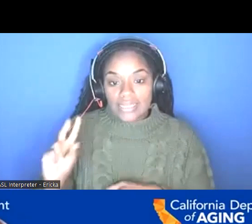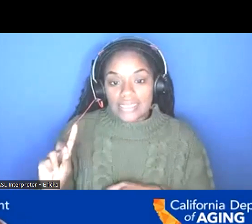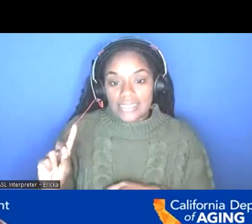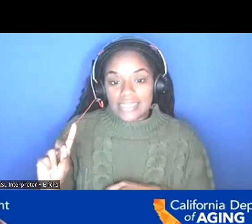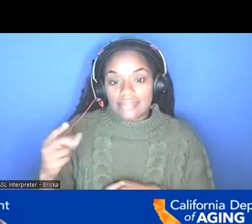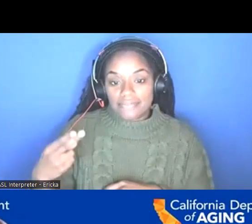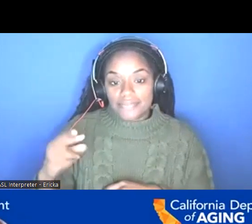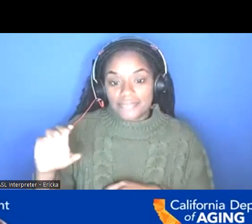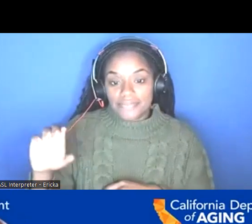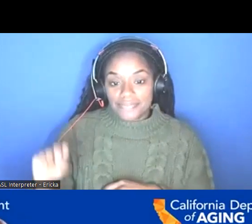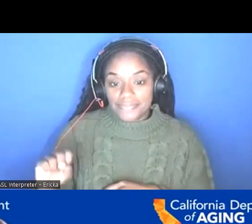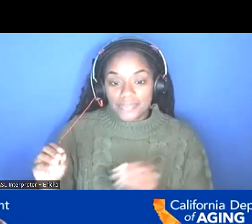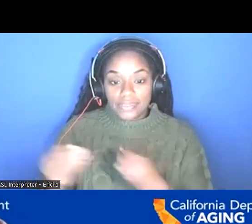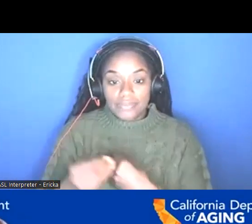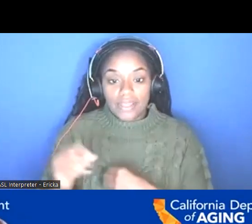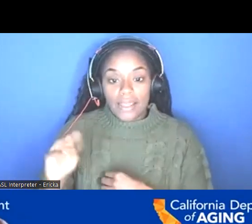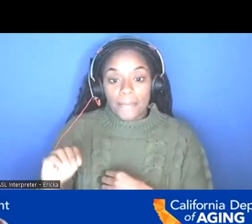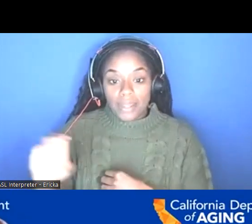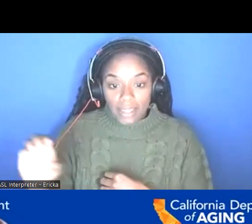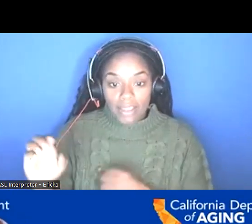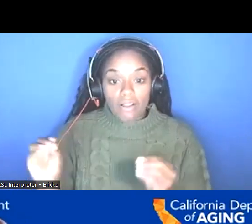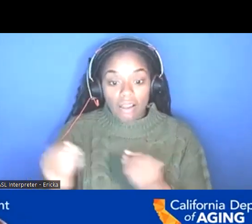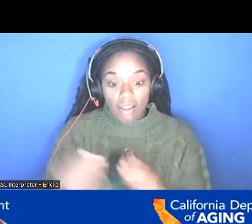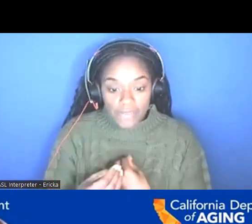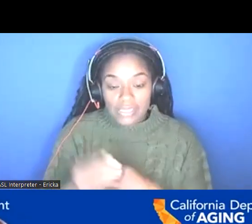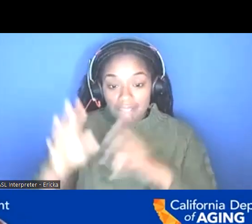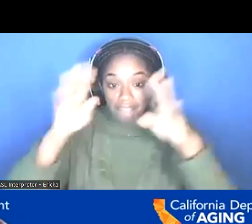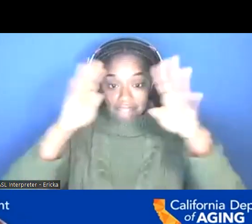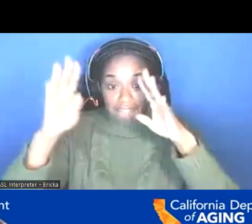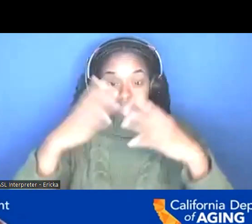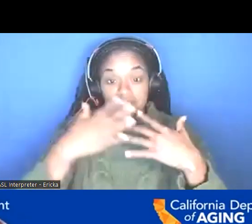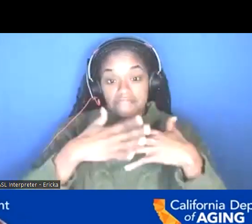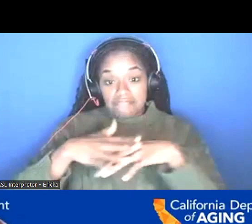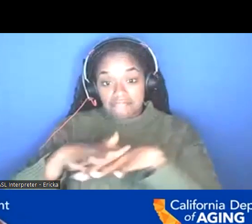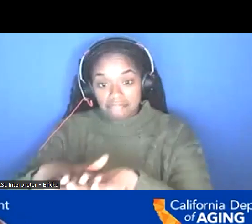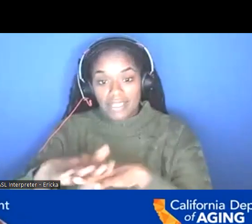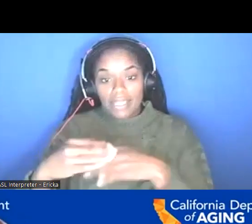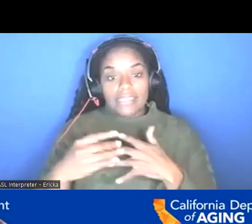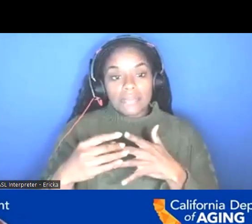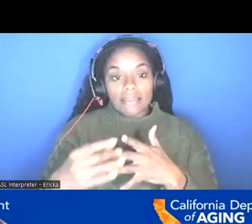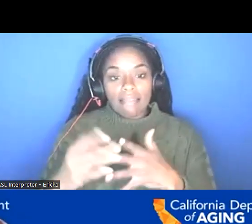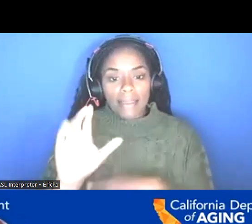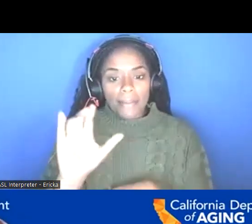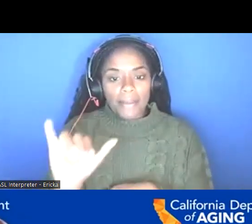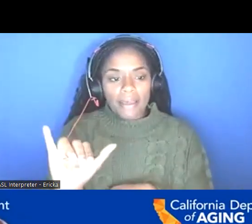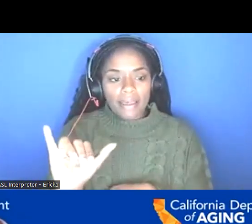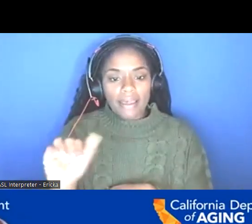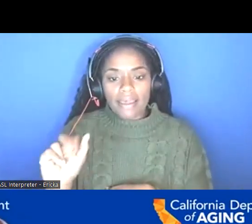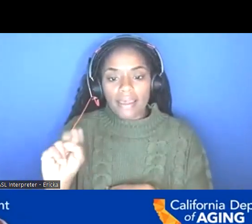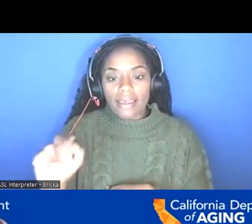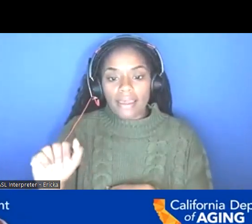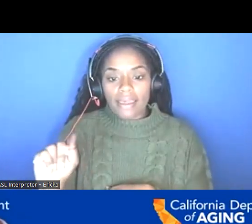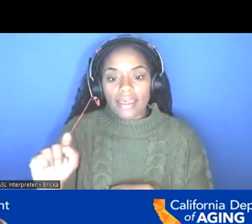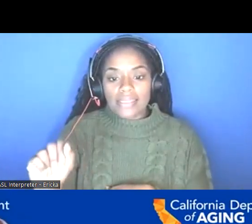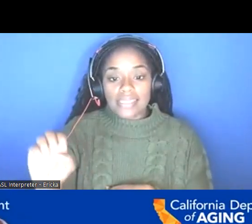Office of Medicare Innovation and Integration, which, as you know, is being led by Anastasia Dodson